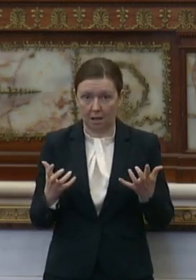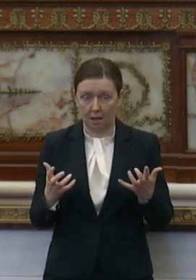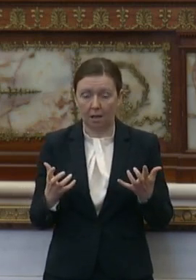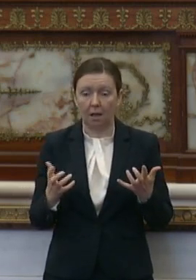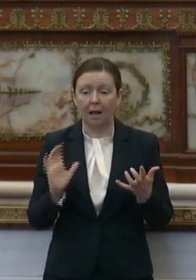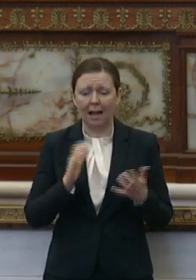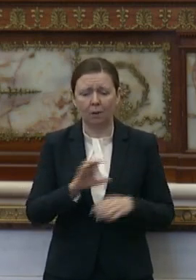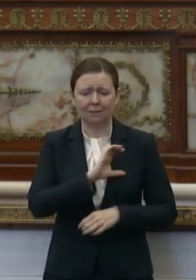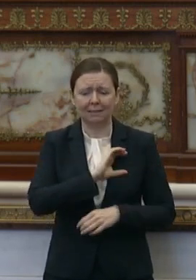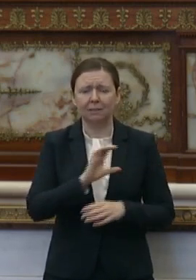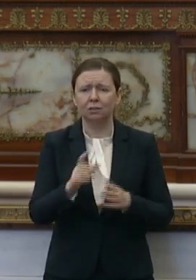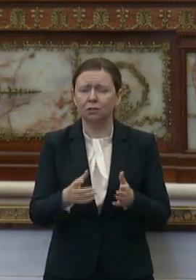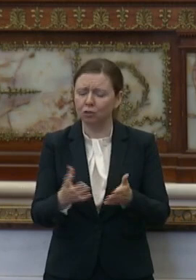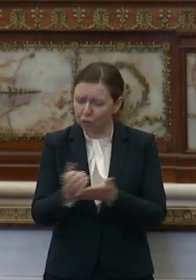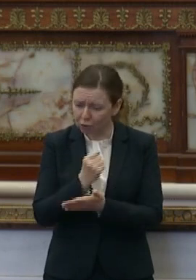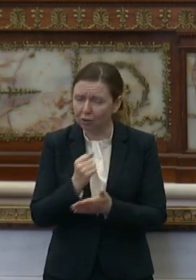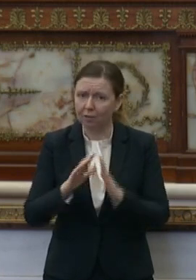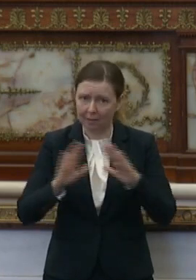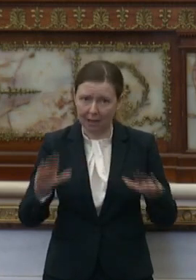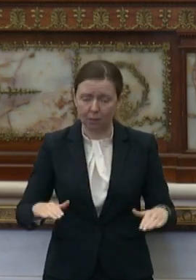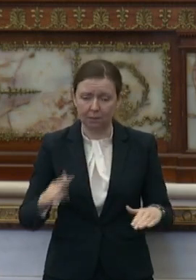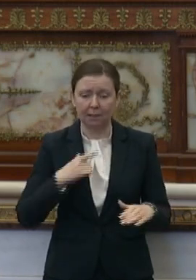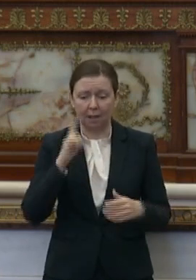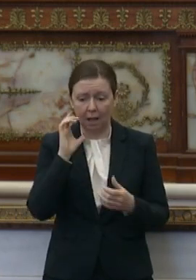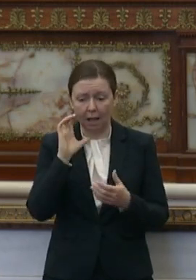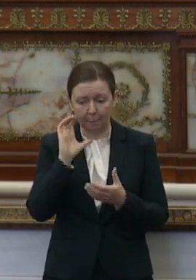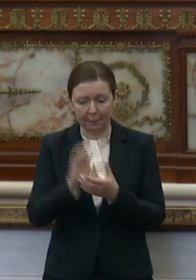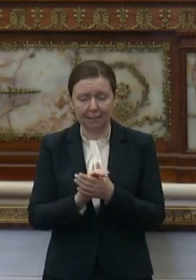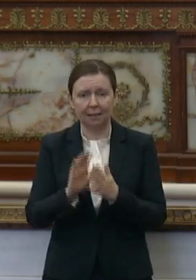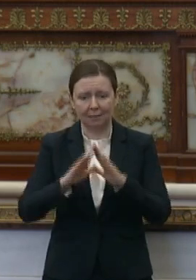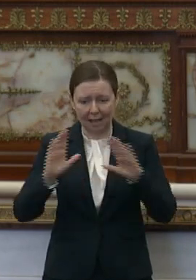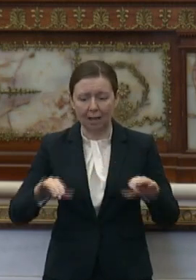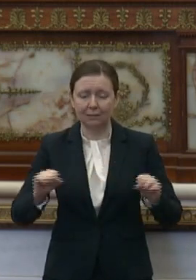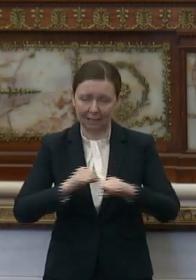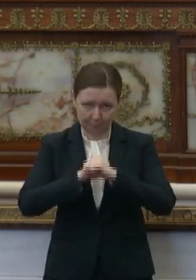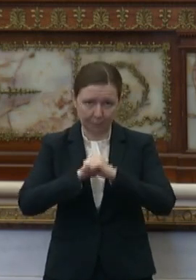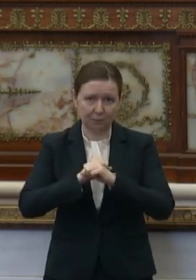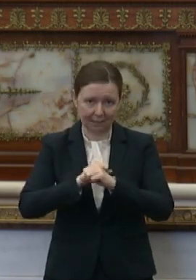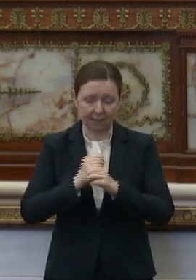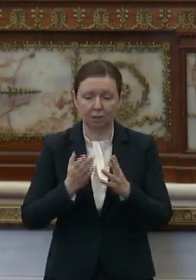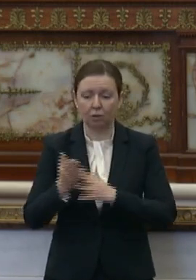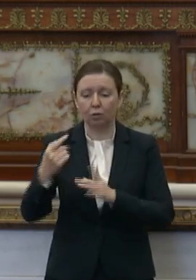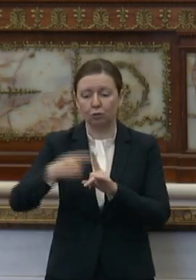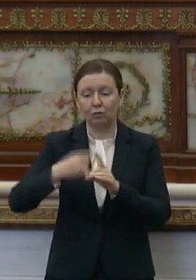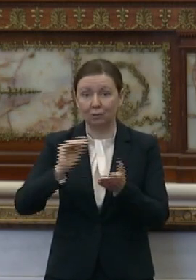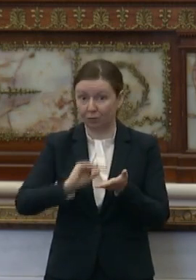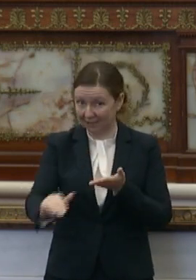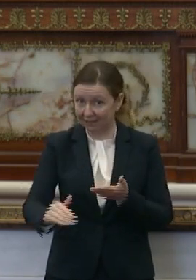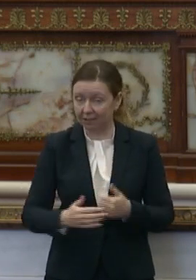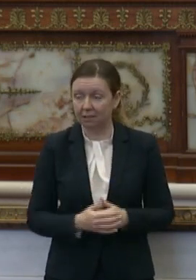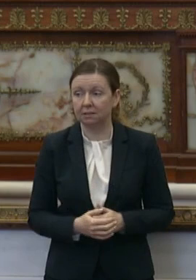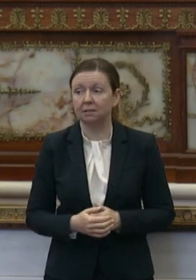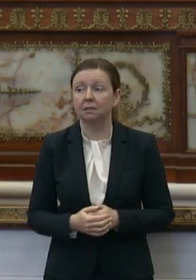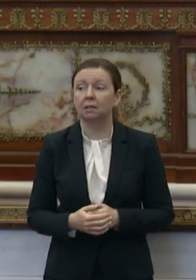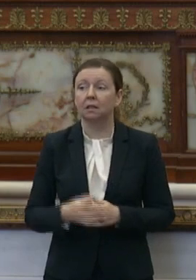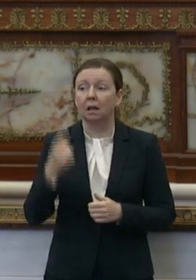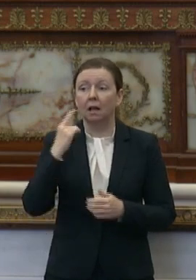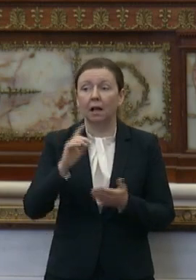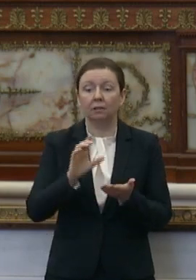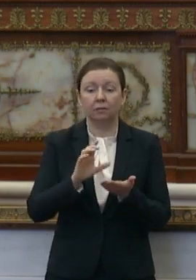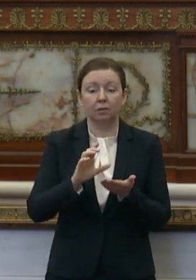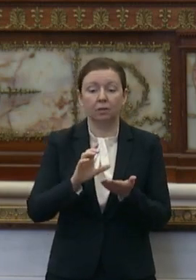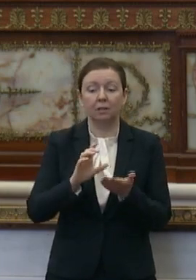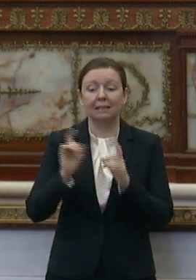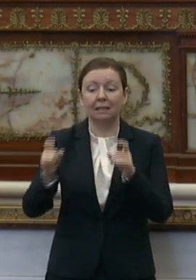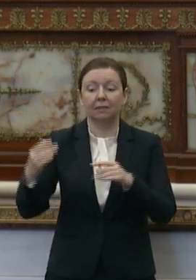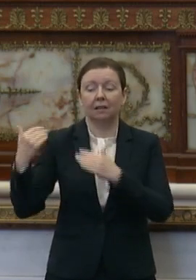our citizens deserve housing, and I believe that their housing can be protected through rental forgiveness and for pushing the burden